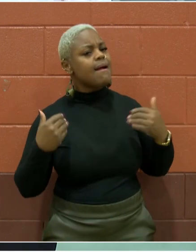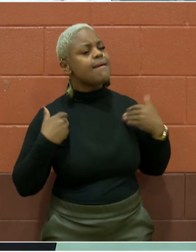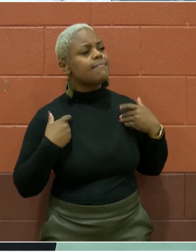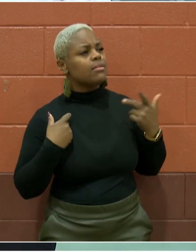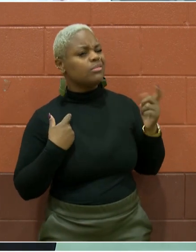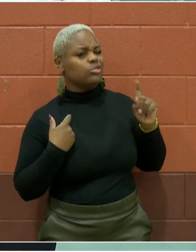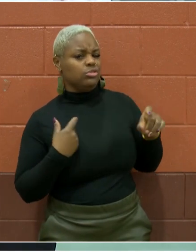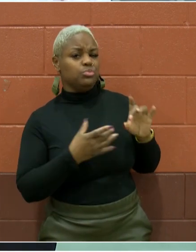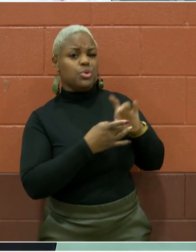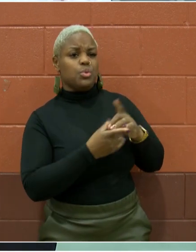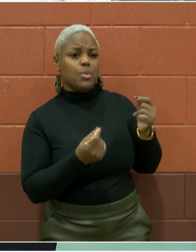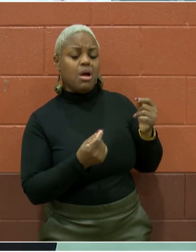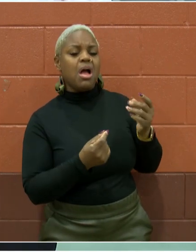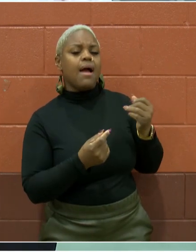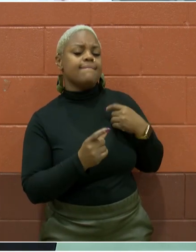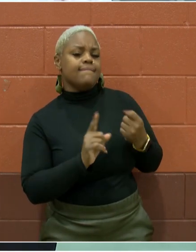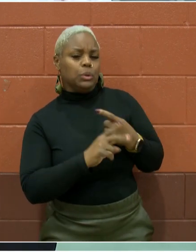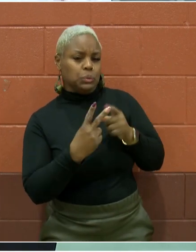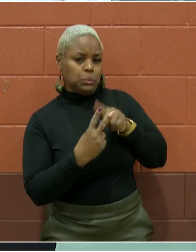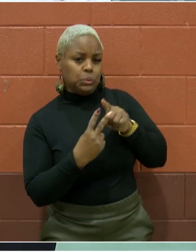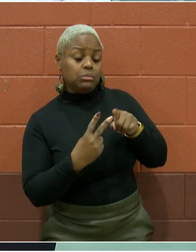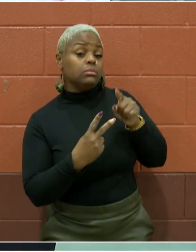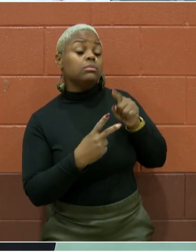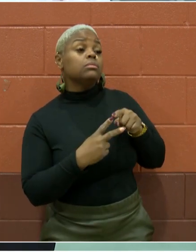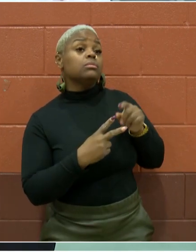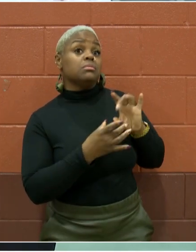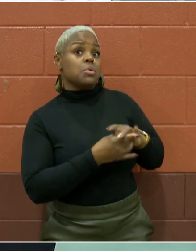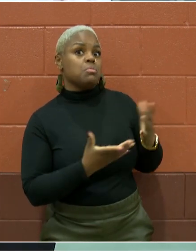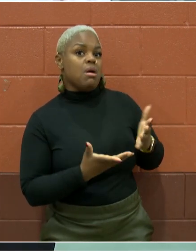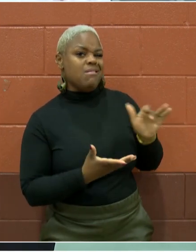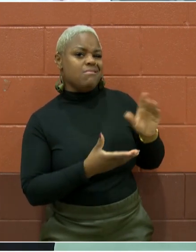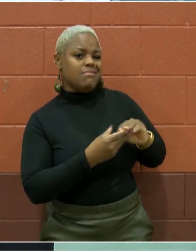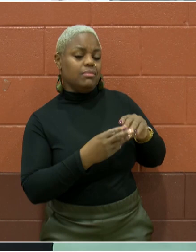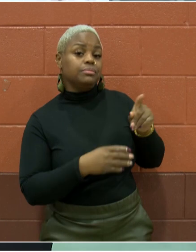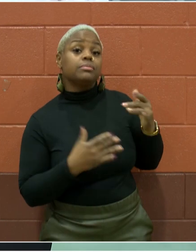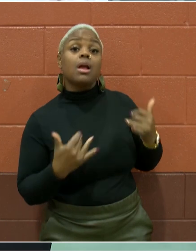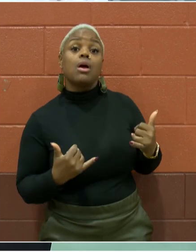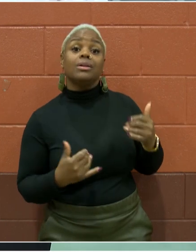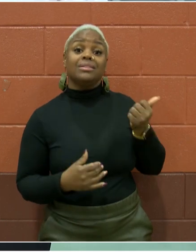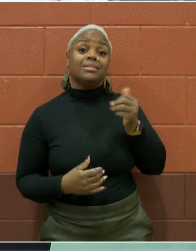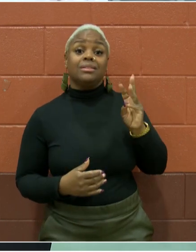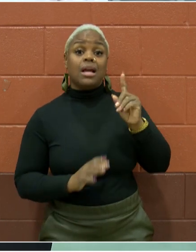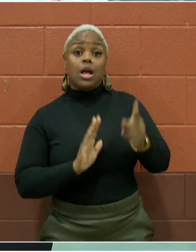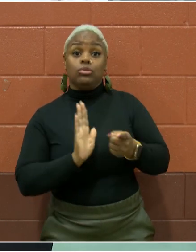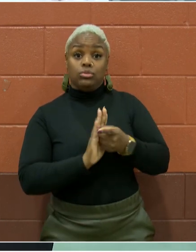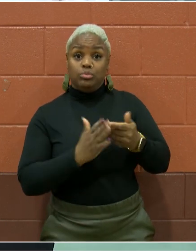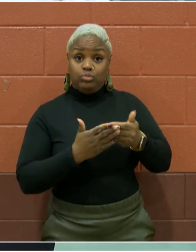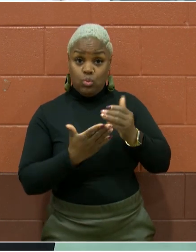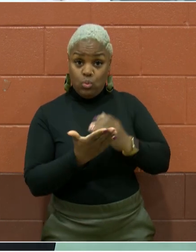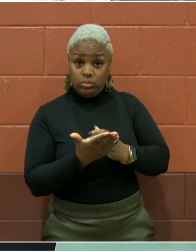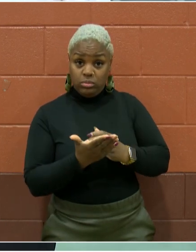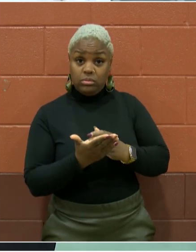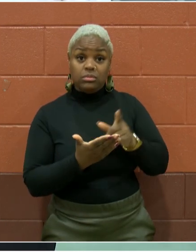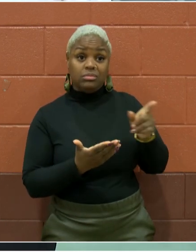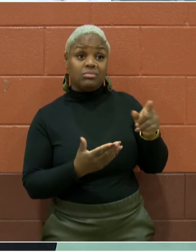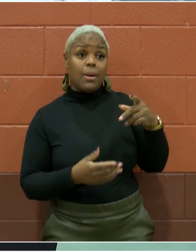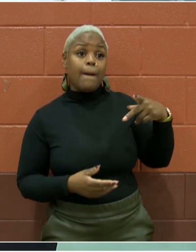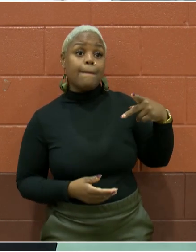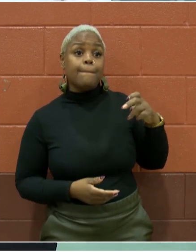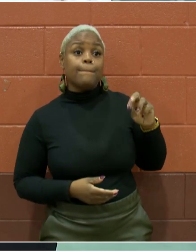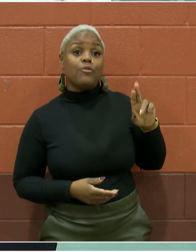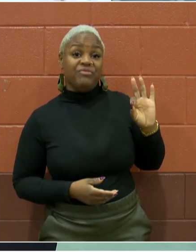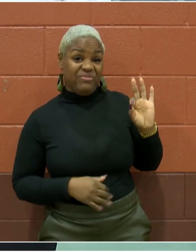For On Topic, it says here that this 16-hour course was developed by the PERF following unrest in